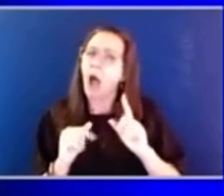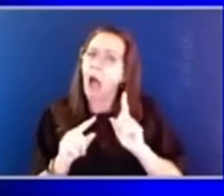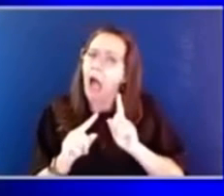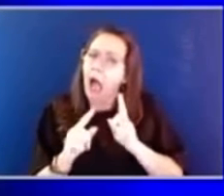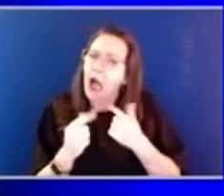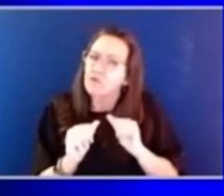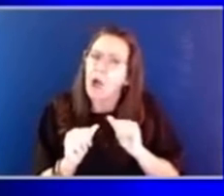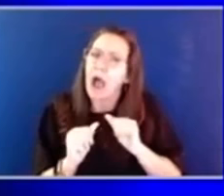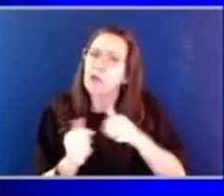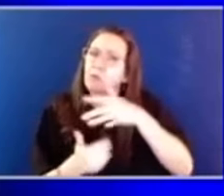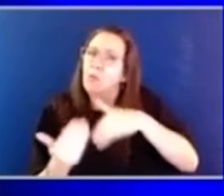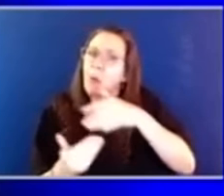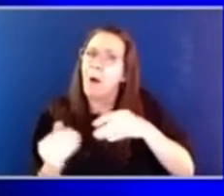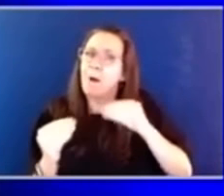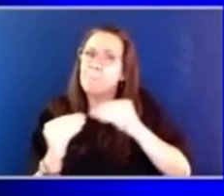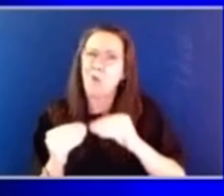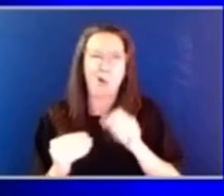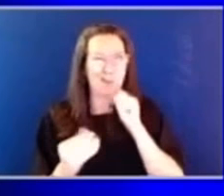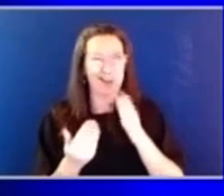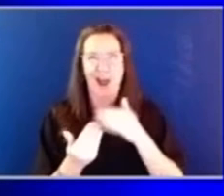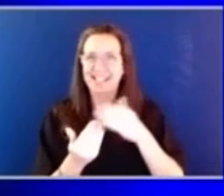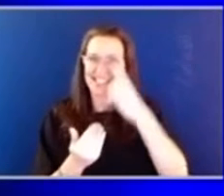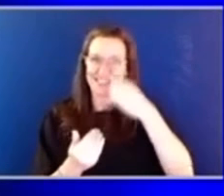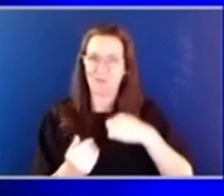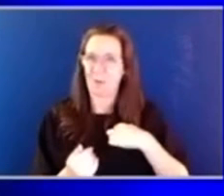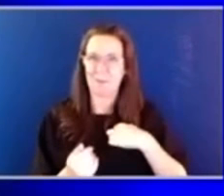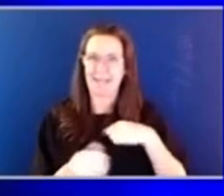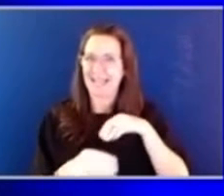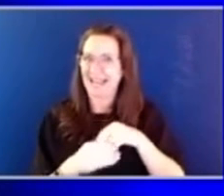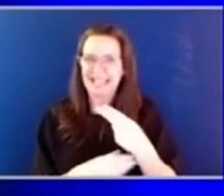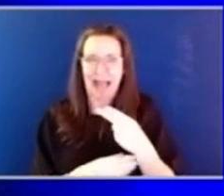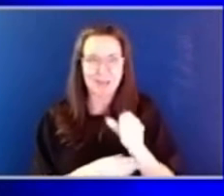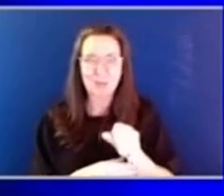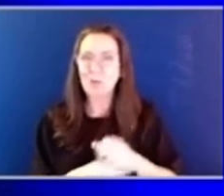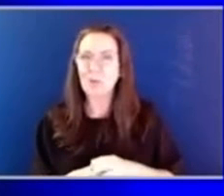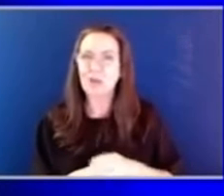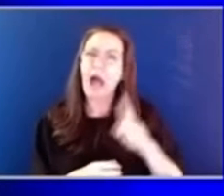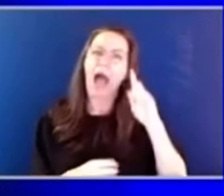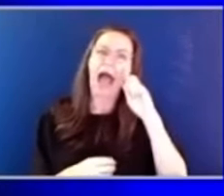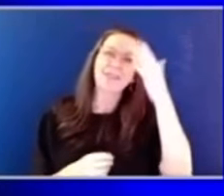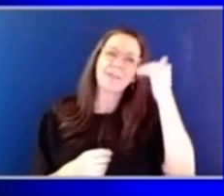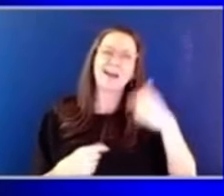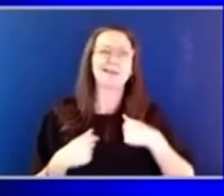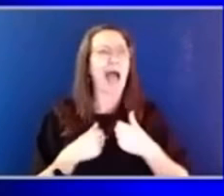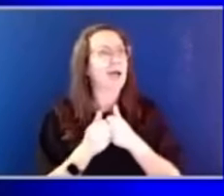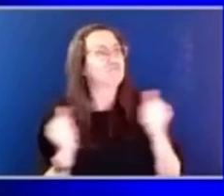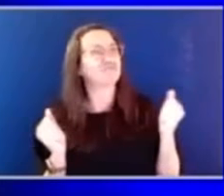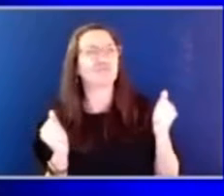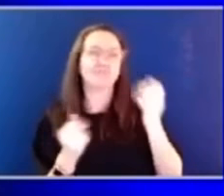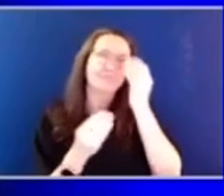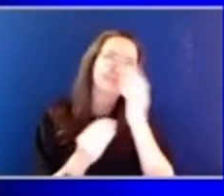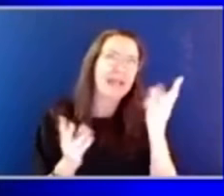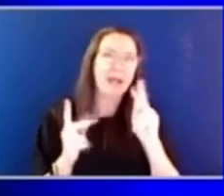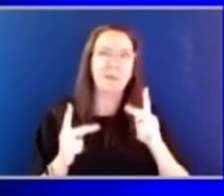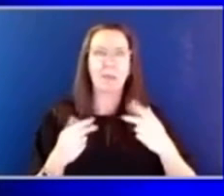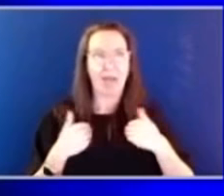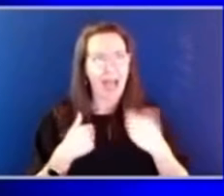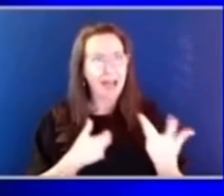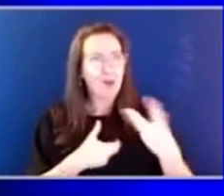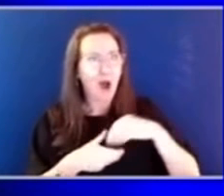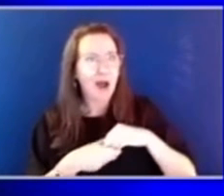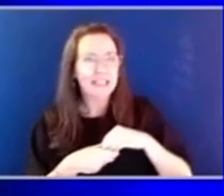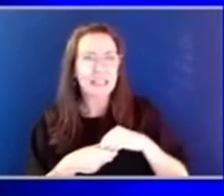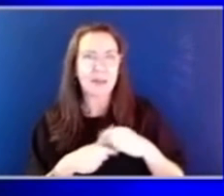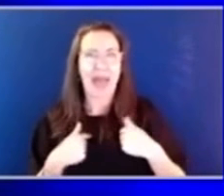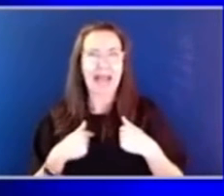my comfort zone socially, it has not always been easy for me at Algonquin. I think that because I'm openly autistic and kept to myself